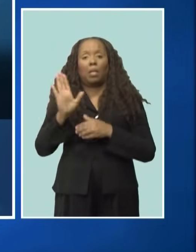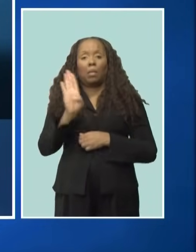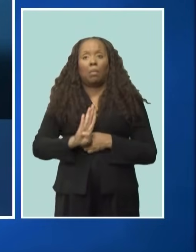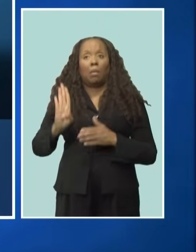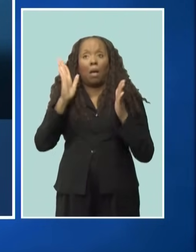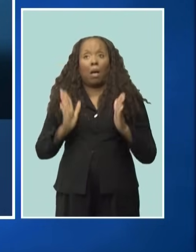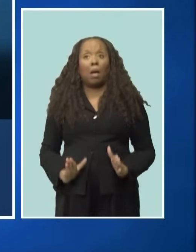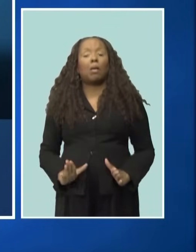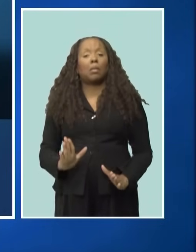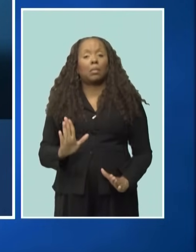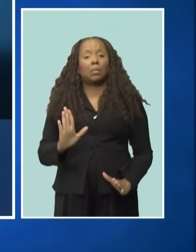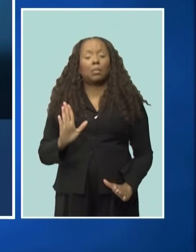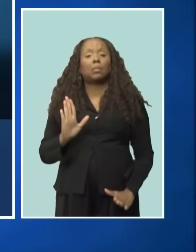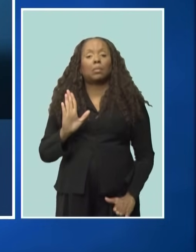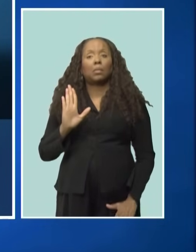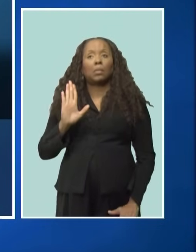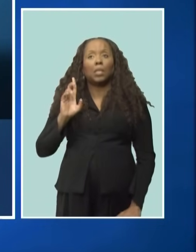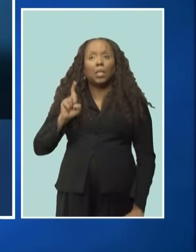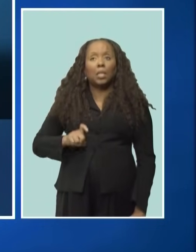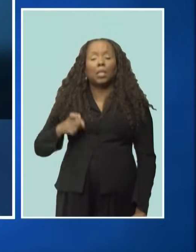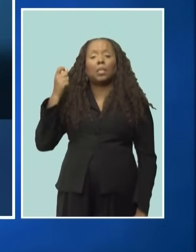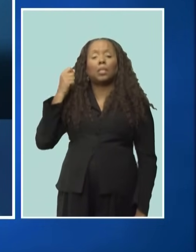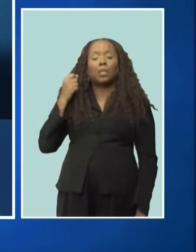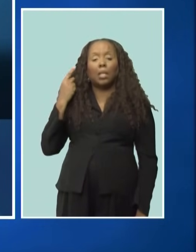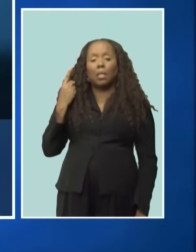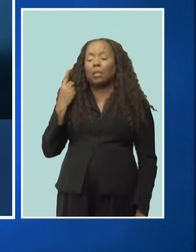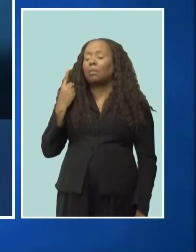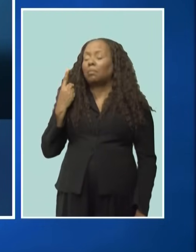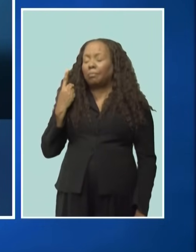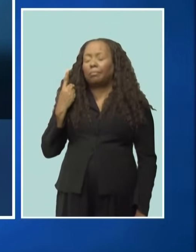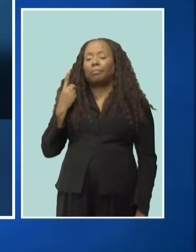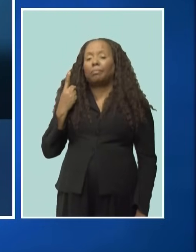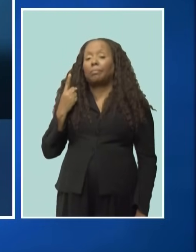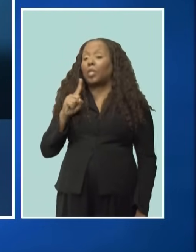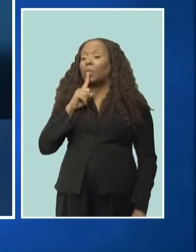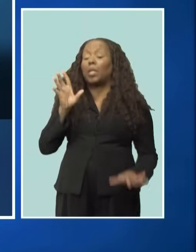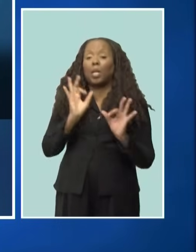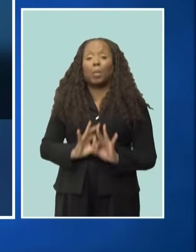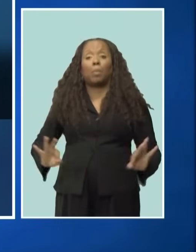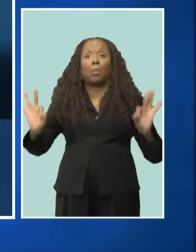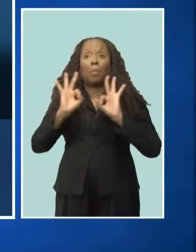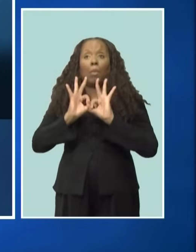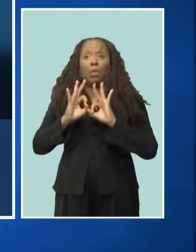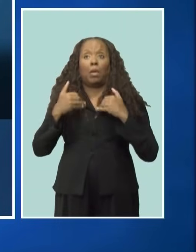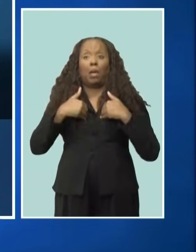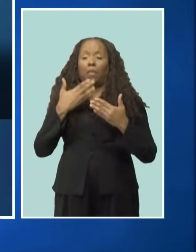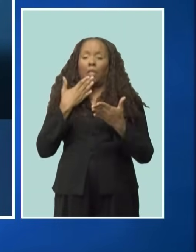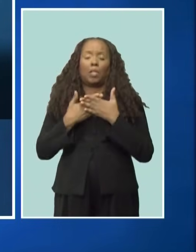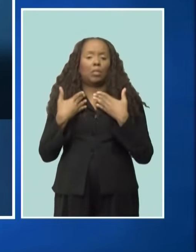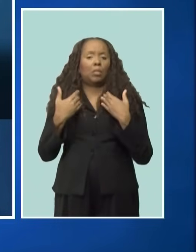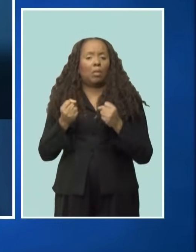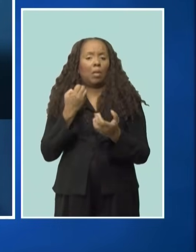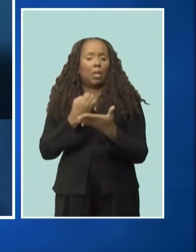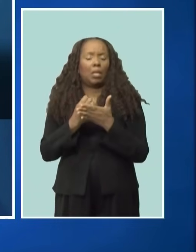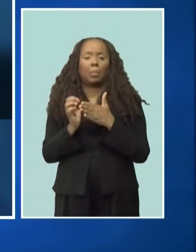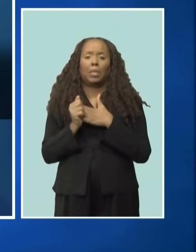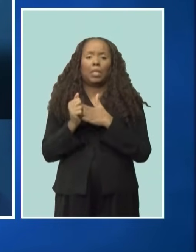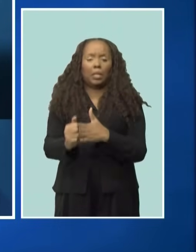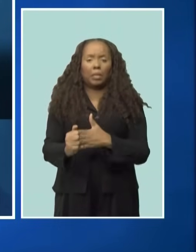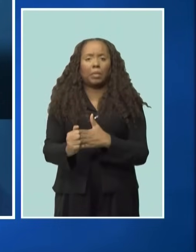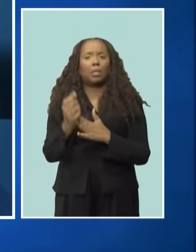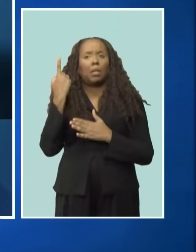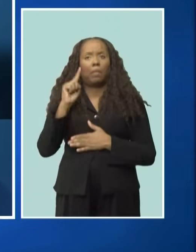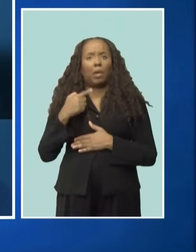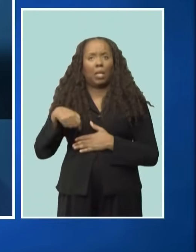why they should never ever take for granted the importance of having strong economic leadership at the helm of the country's